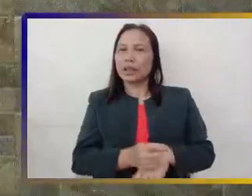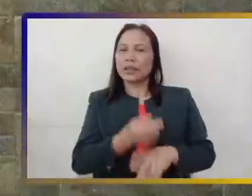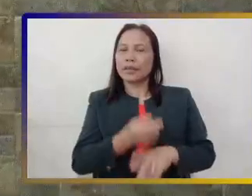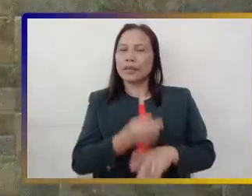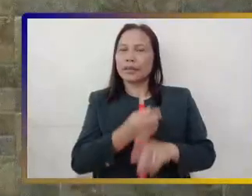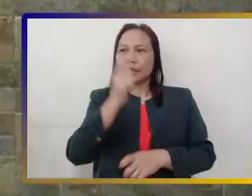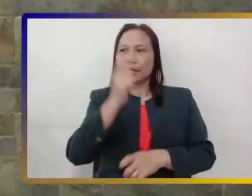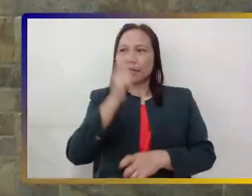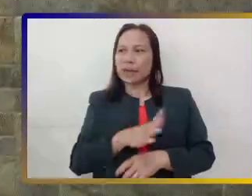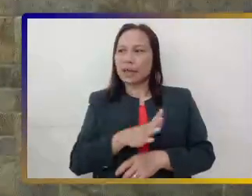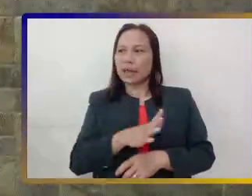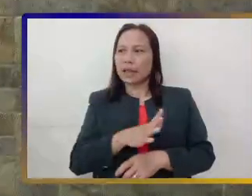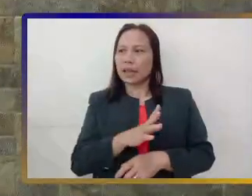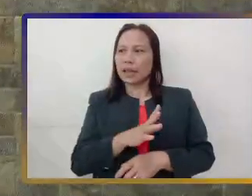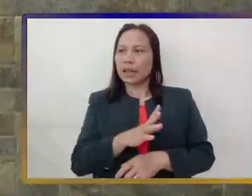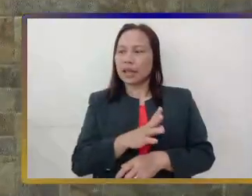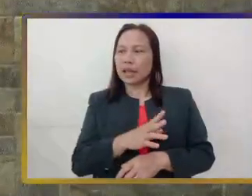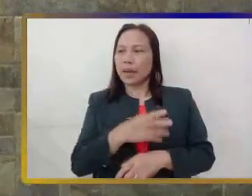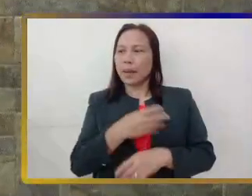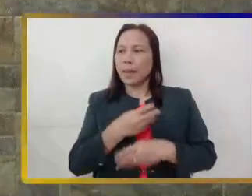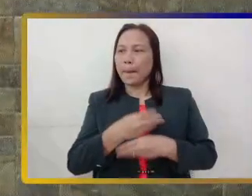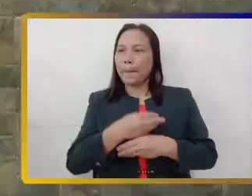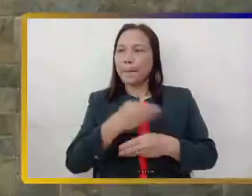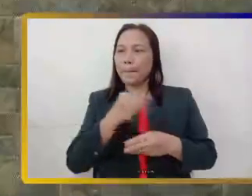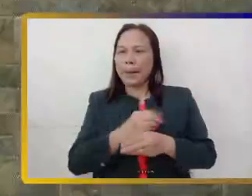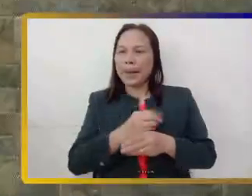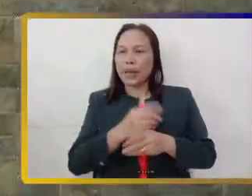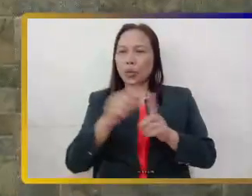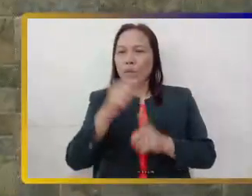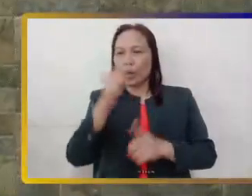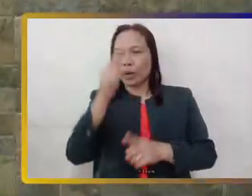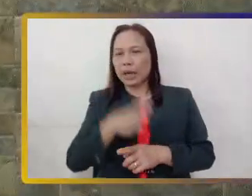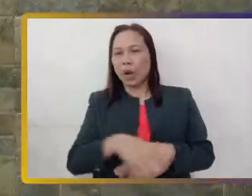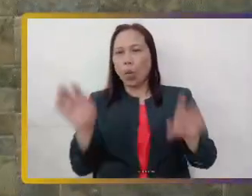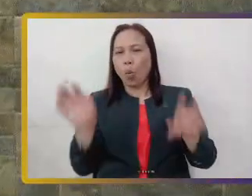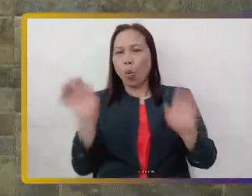is they make the word of God of ne